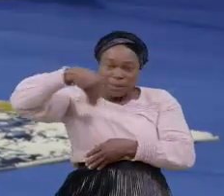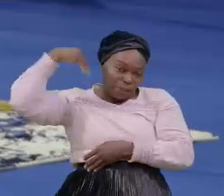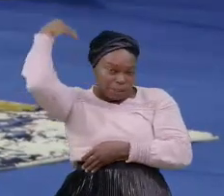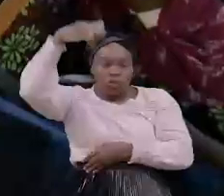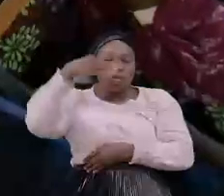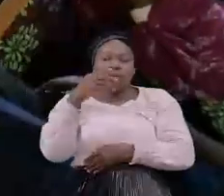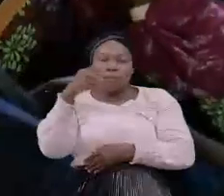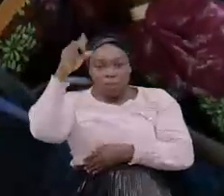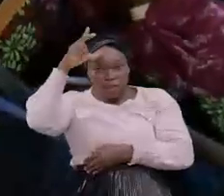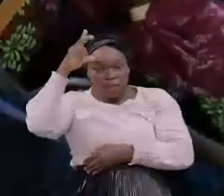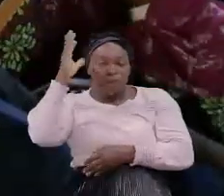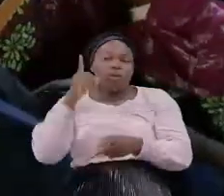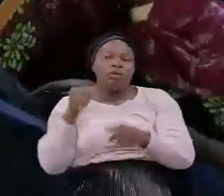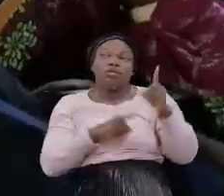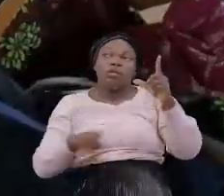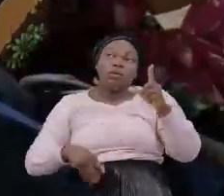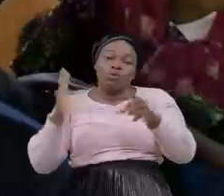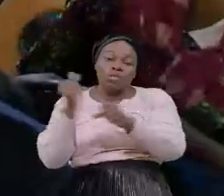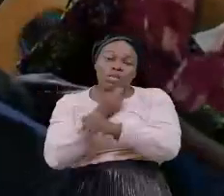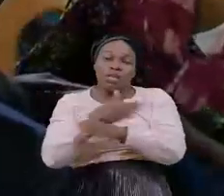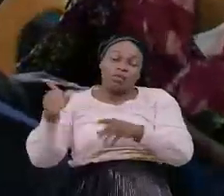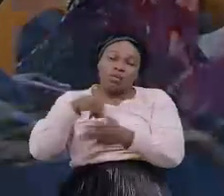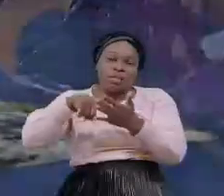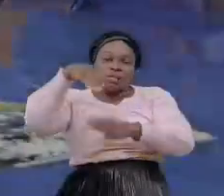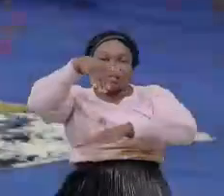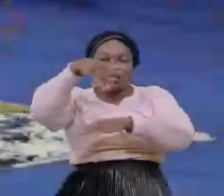in Jesus. Because